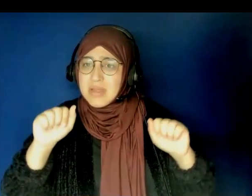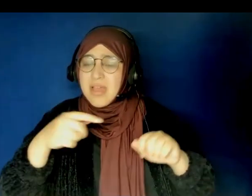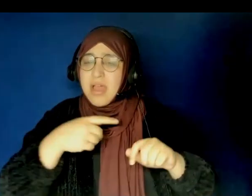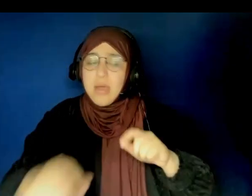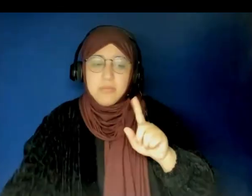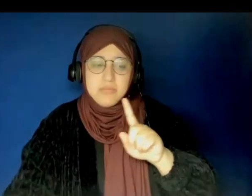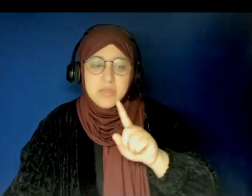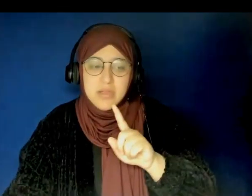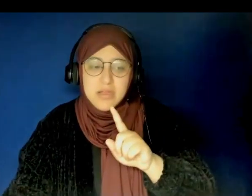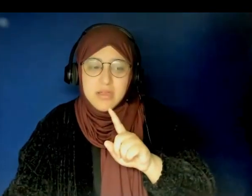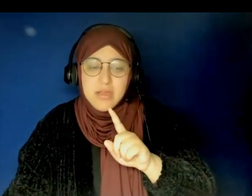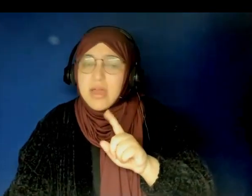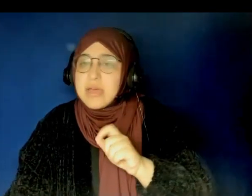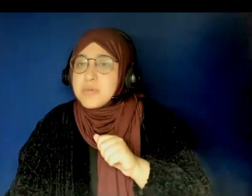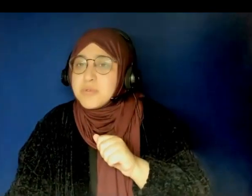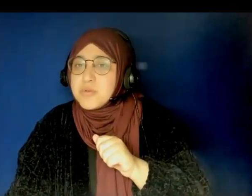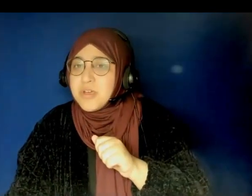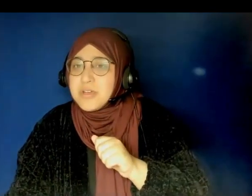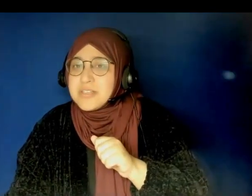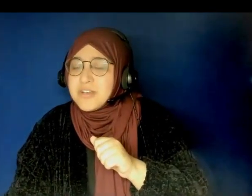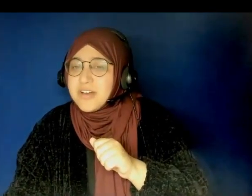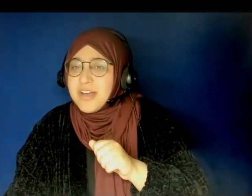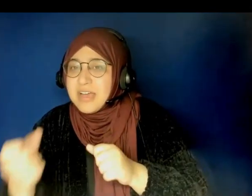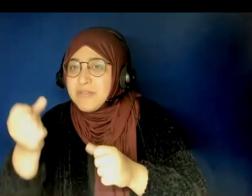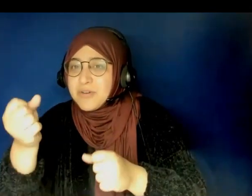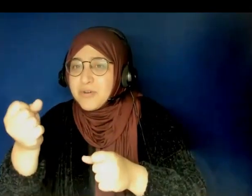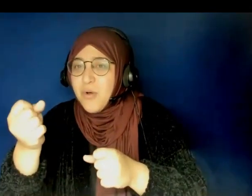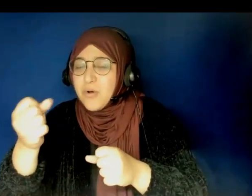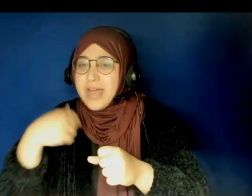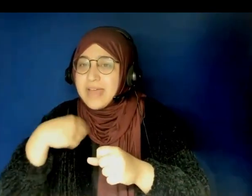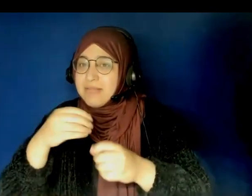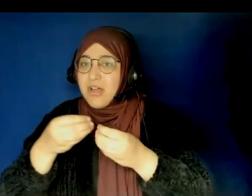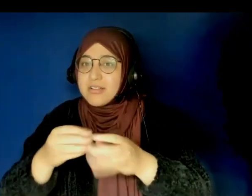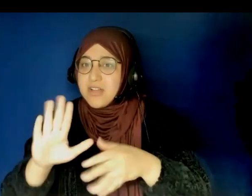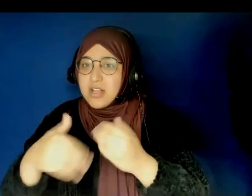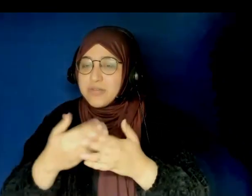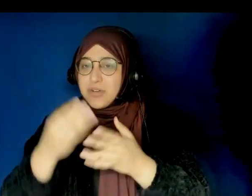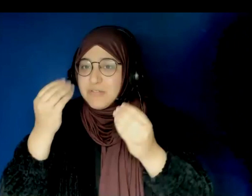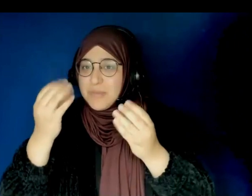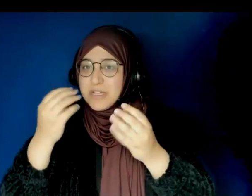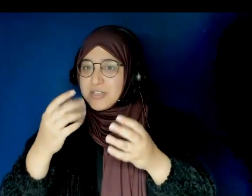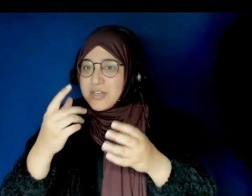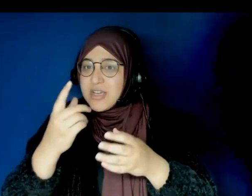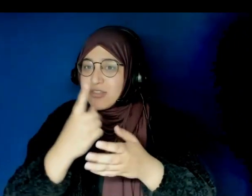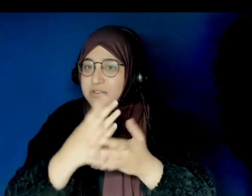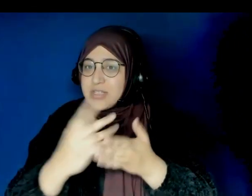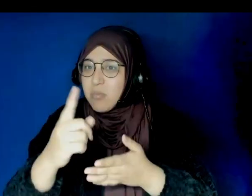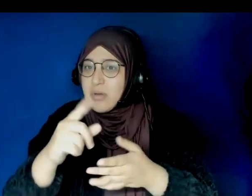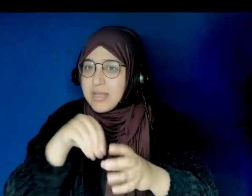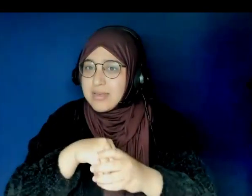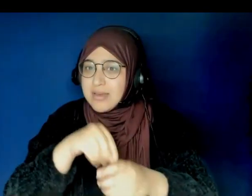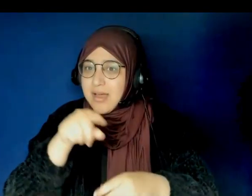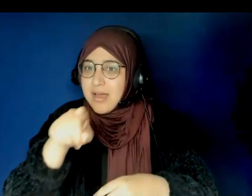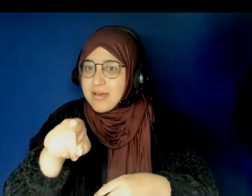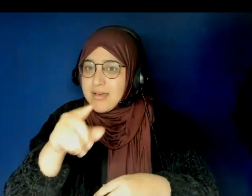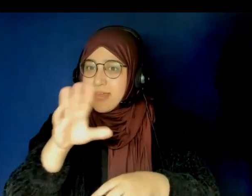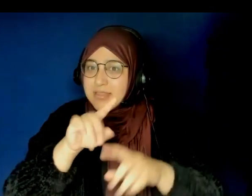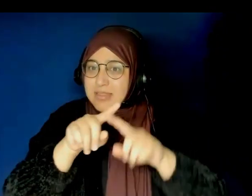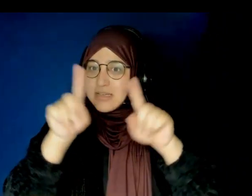money, it can be property. I'm so sorry, sir. If you could hold, I lost all of your information. There's someone